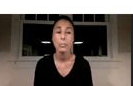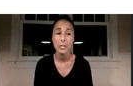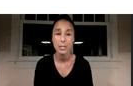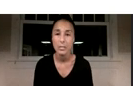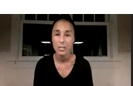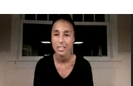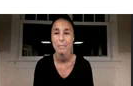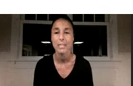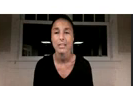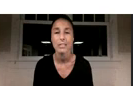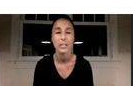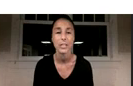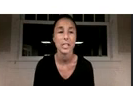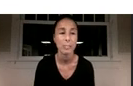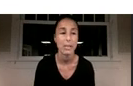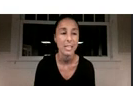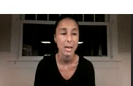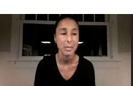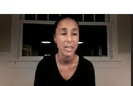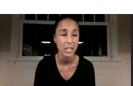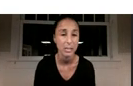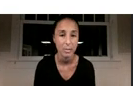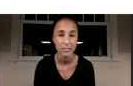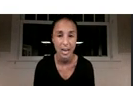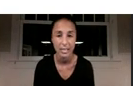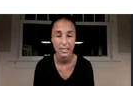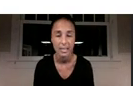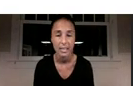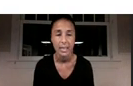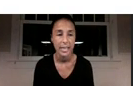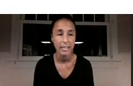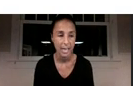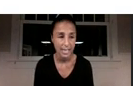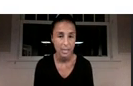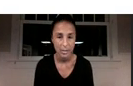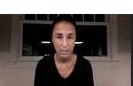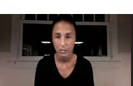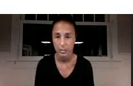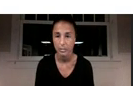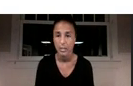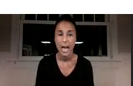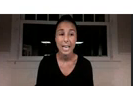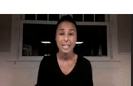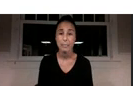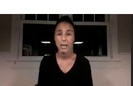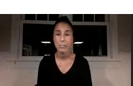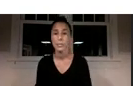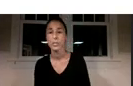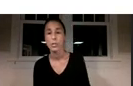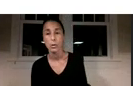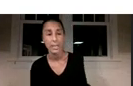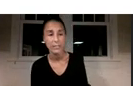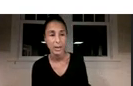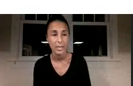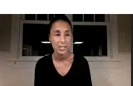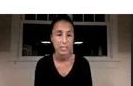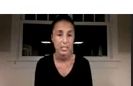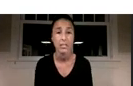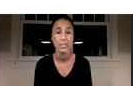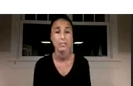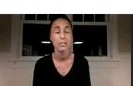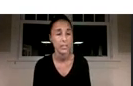But there are no bulldozers coming down the street just because a nomination has been filed. Here, that's especially true. As compared with the majority